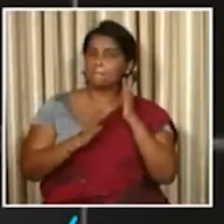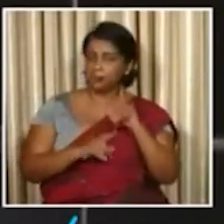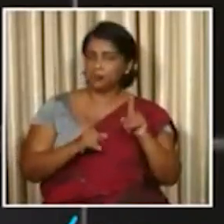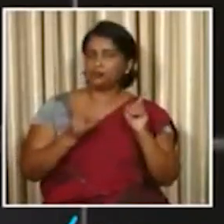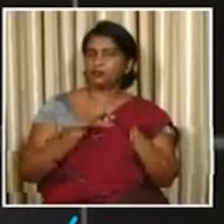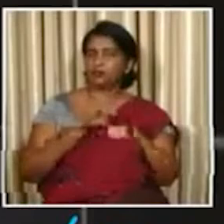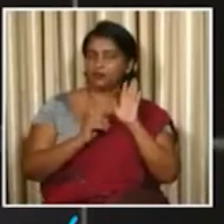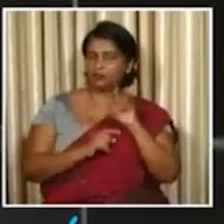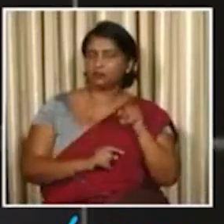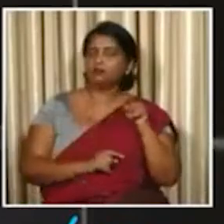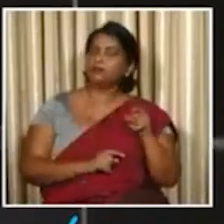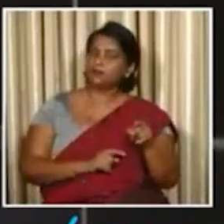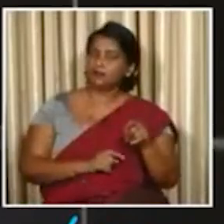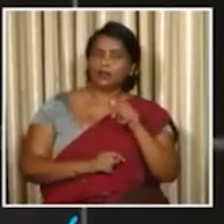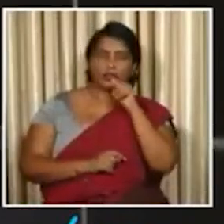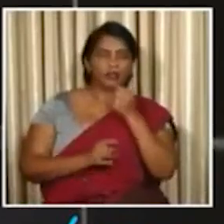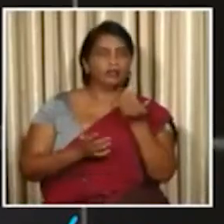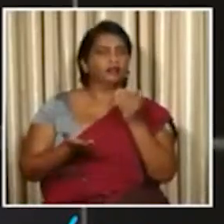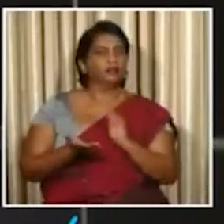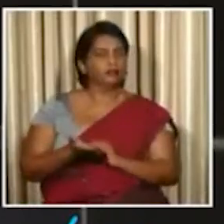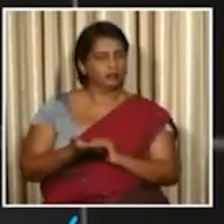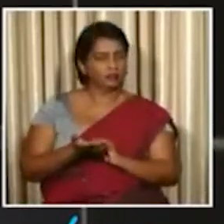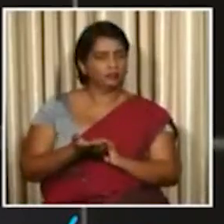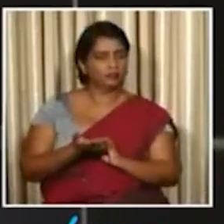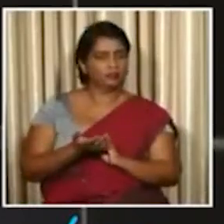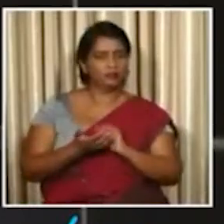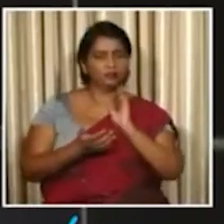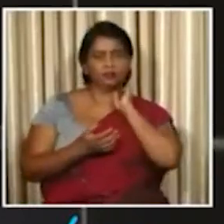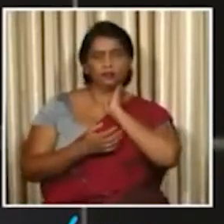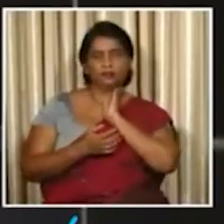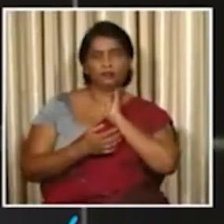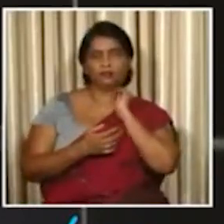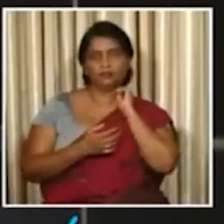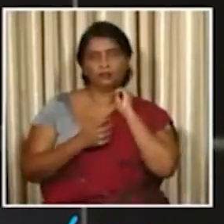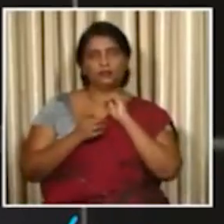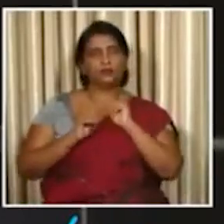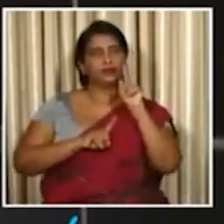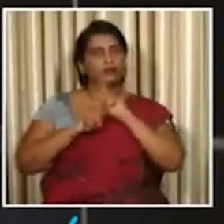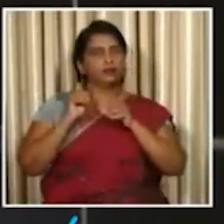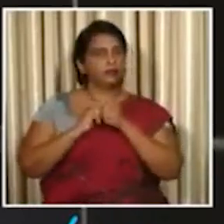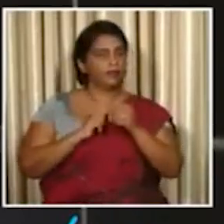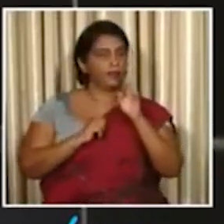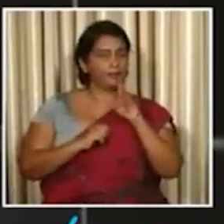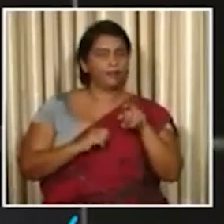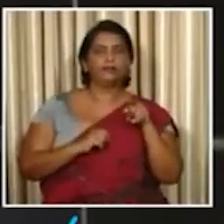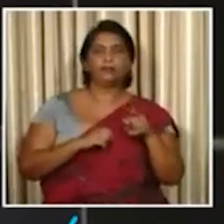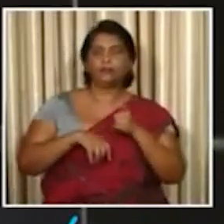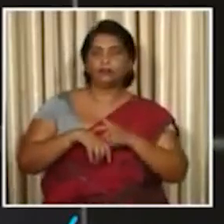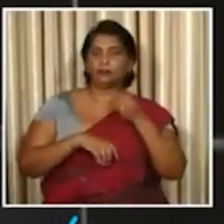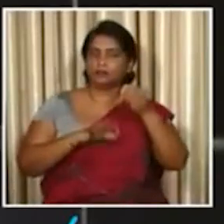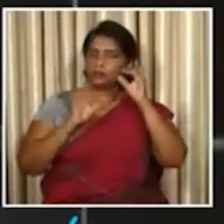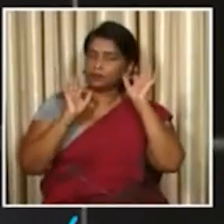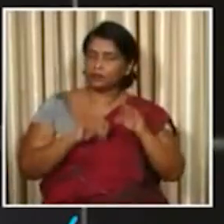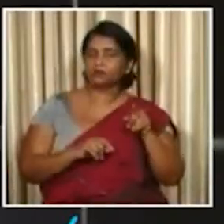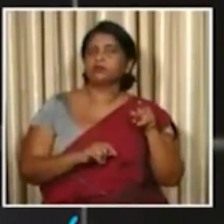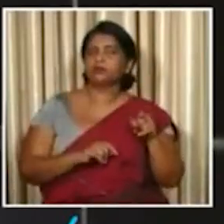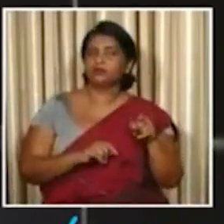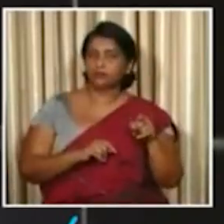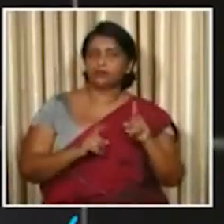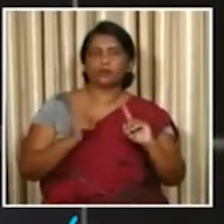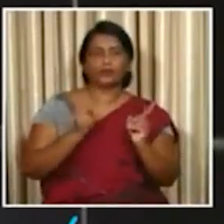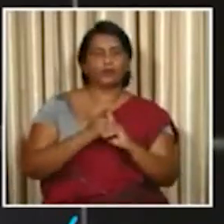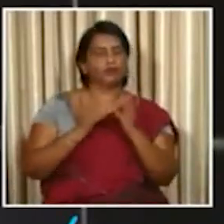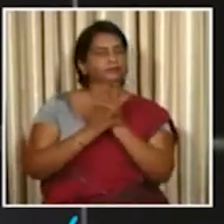or renegotiate ceasefire, and this has led to significant humanitarian, social, political and